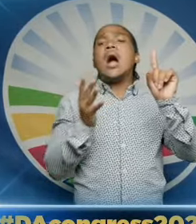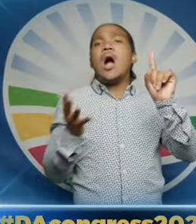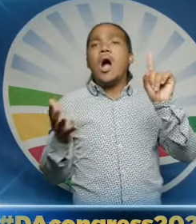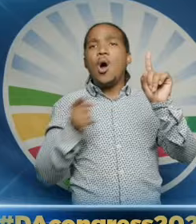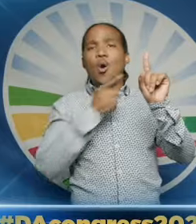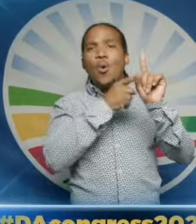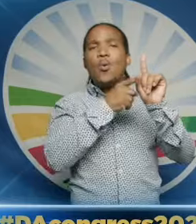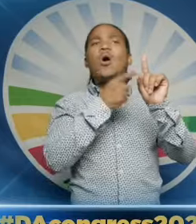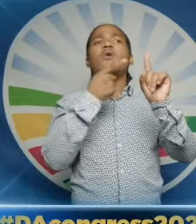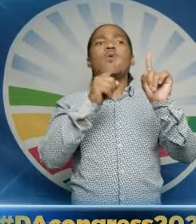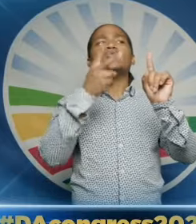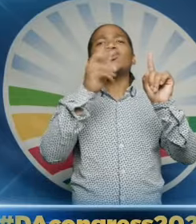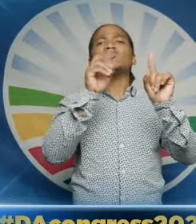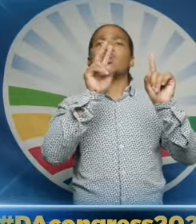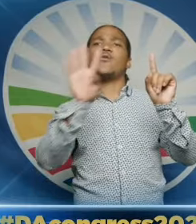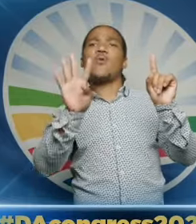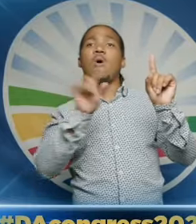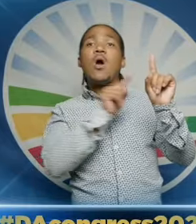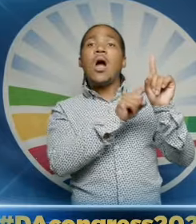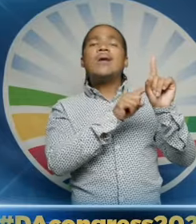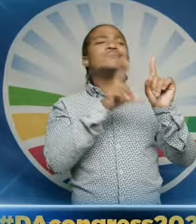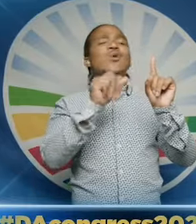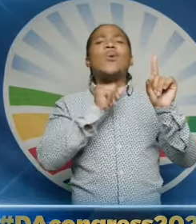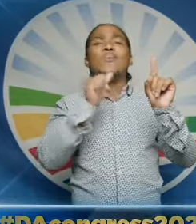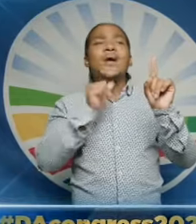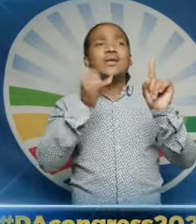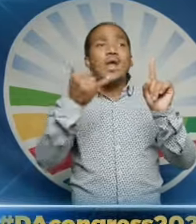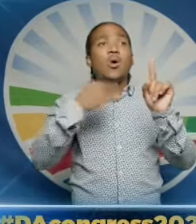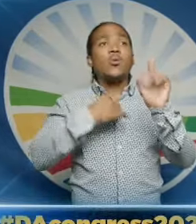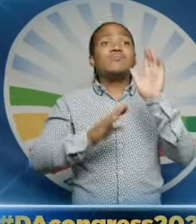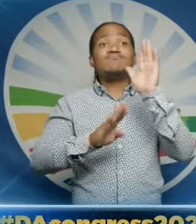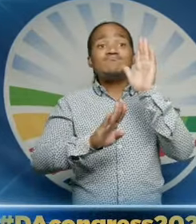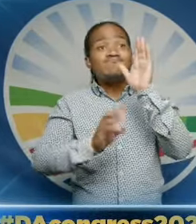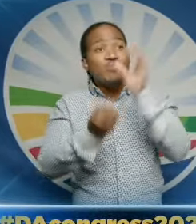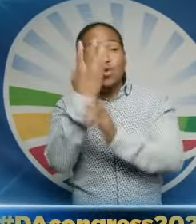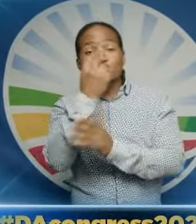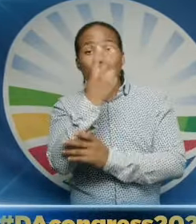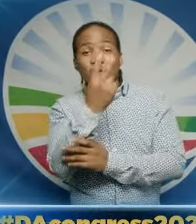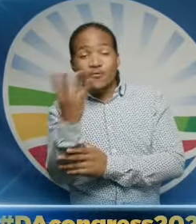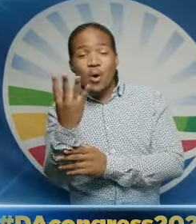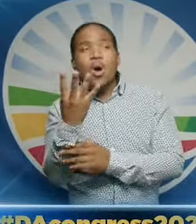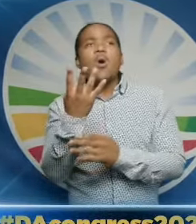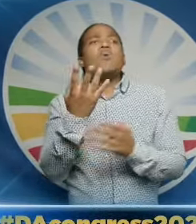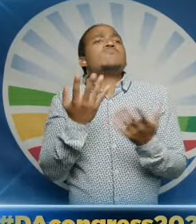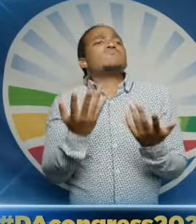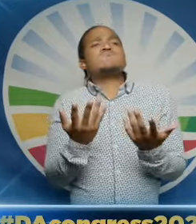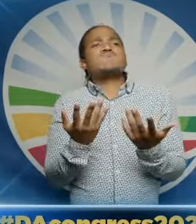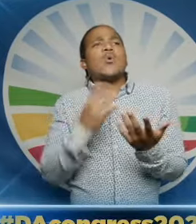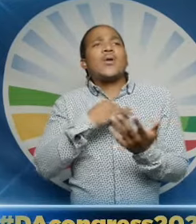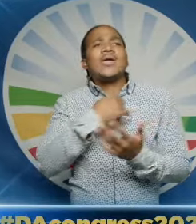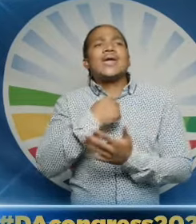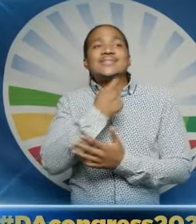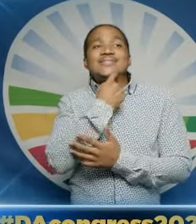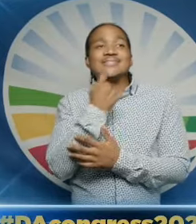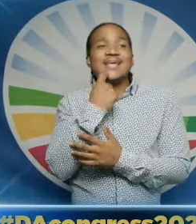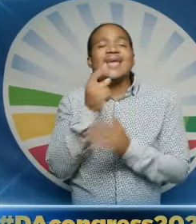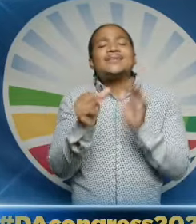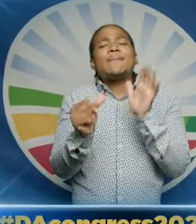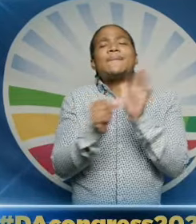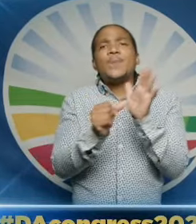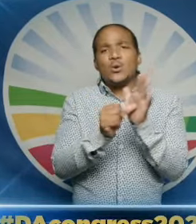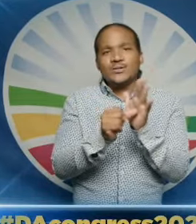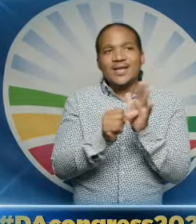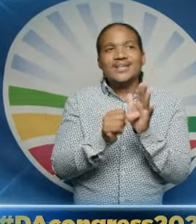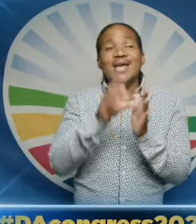in 2024 and whether or not we grow in 2024. Yeah. And as we've been saying, it's going to be very important